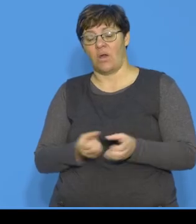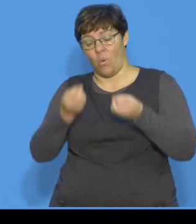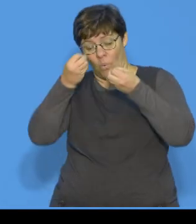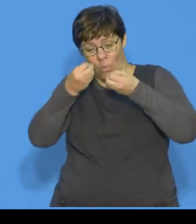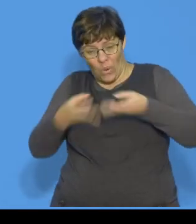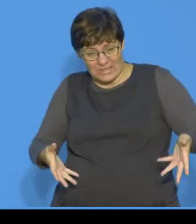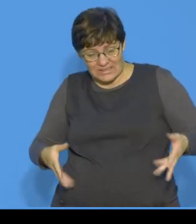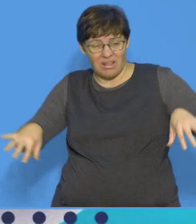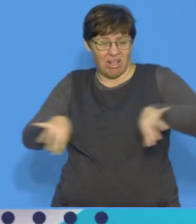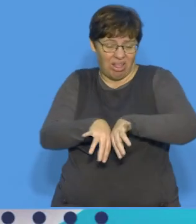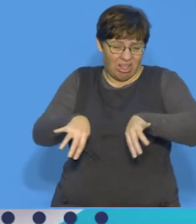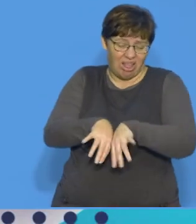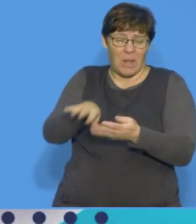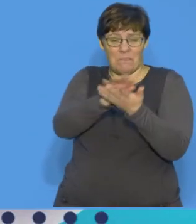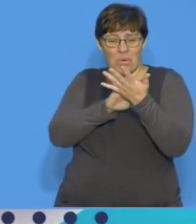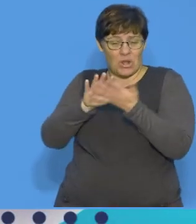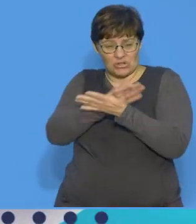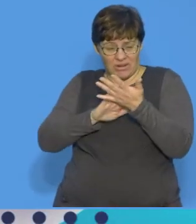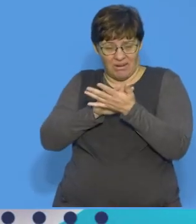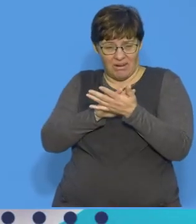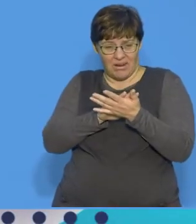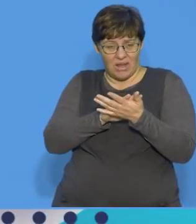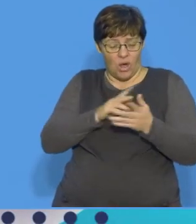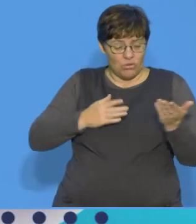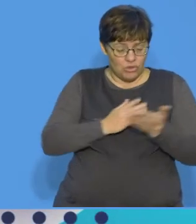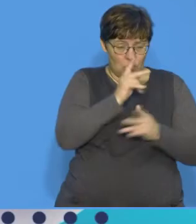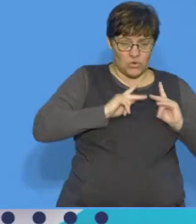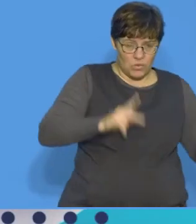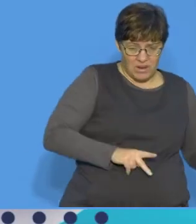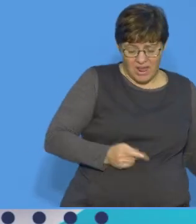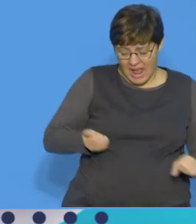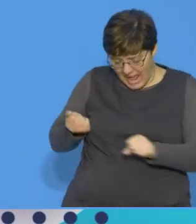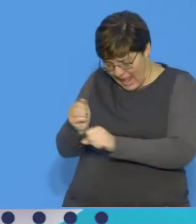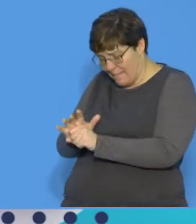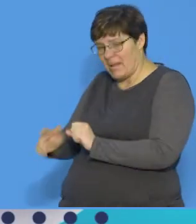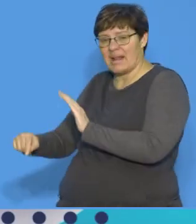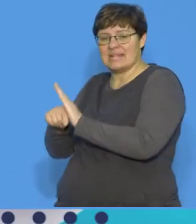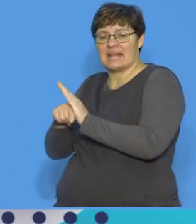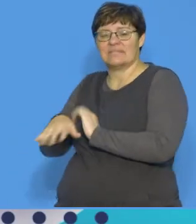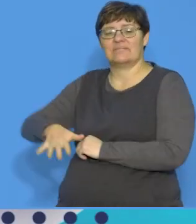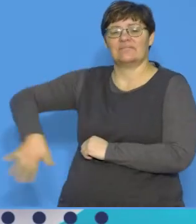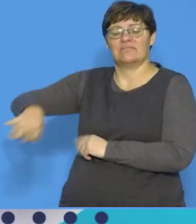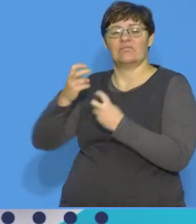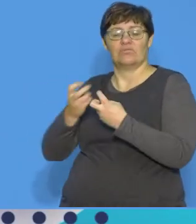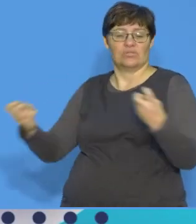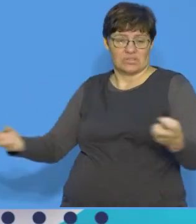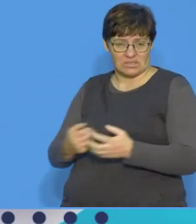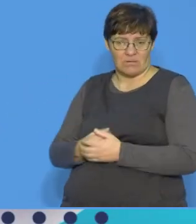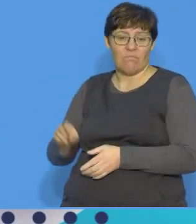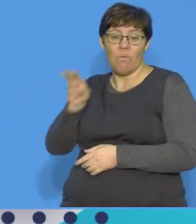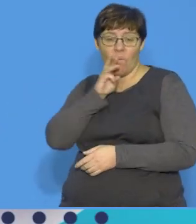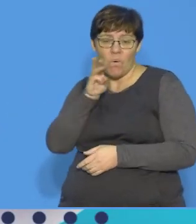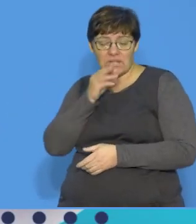and pollution that builds up impacts negatively on natural resources, such as water,